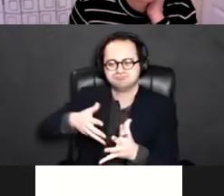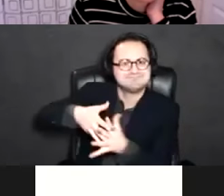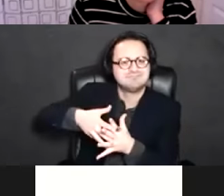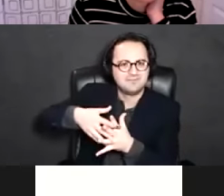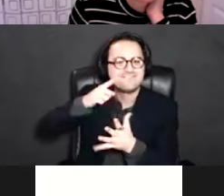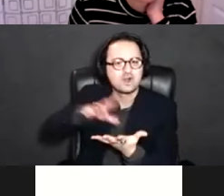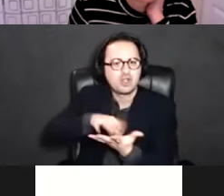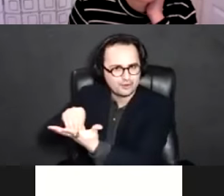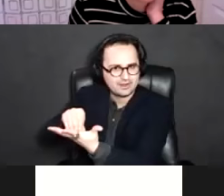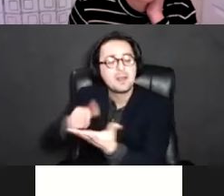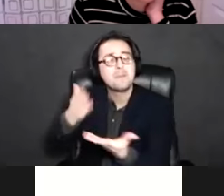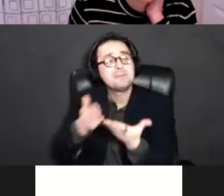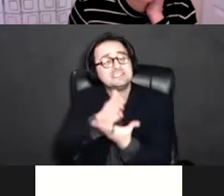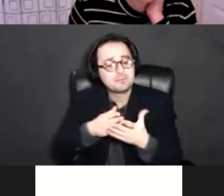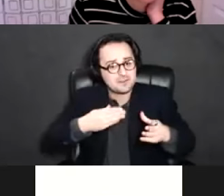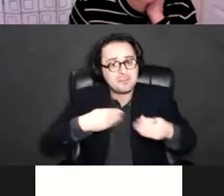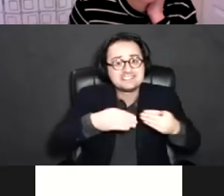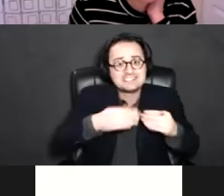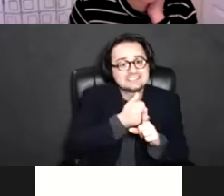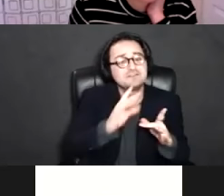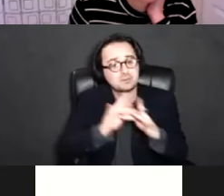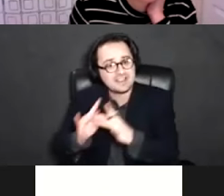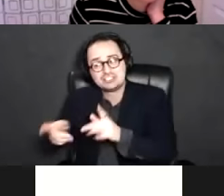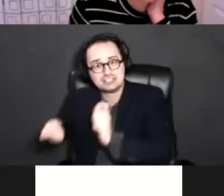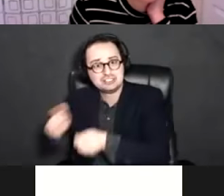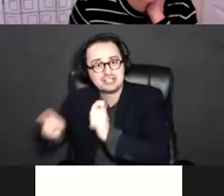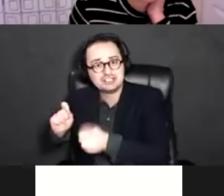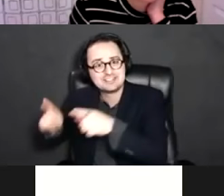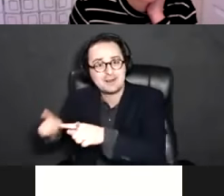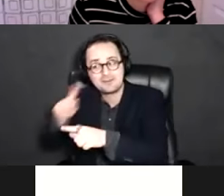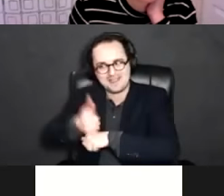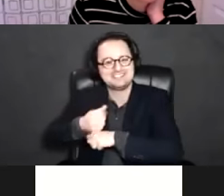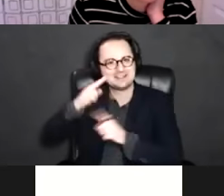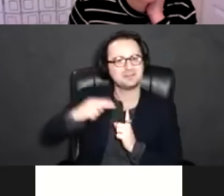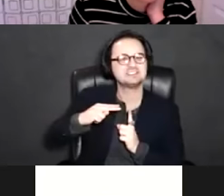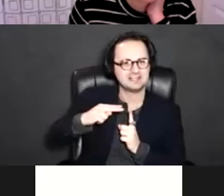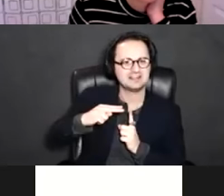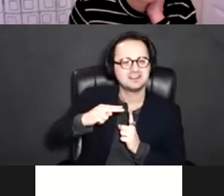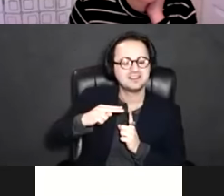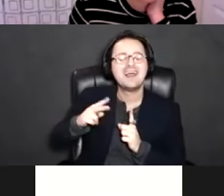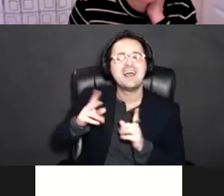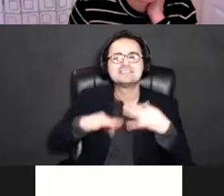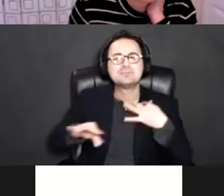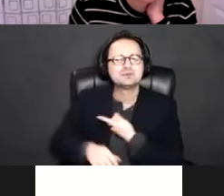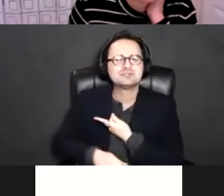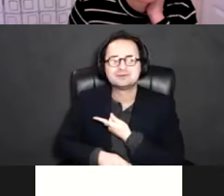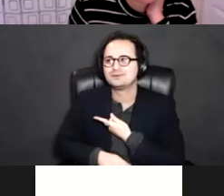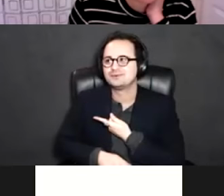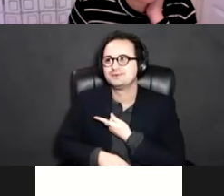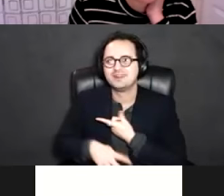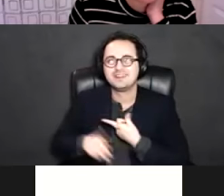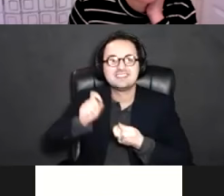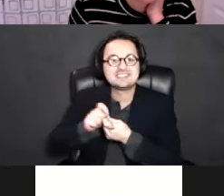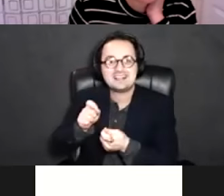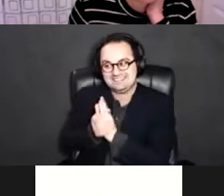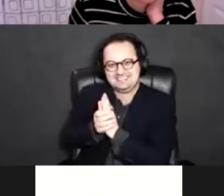to those changes in like mindset, for example, as opposed to the exact skill that's